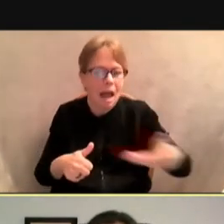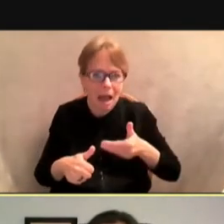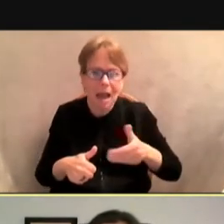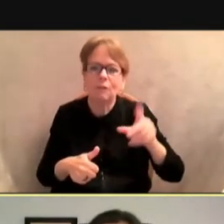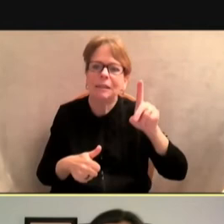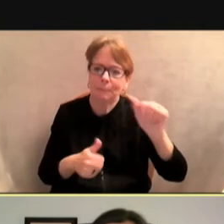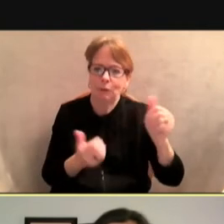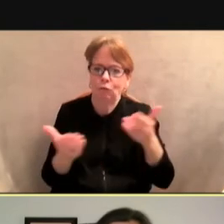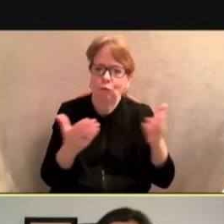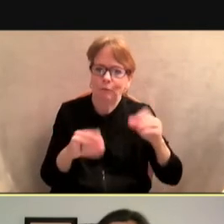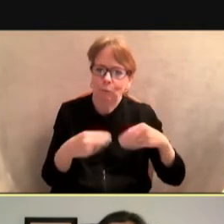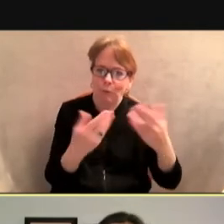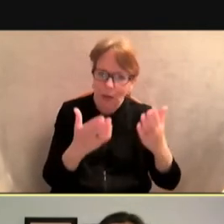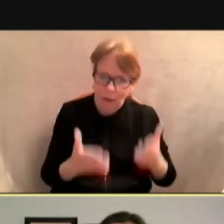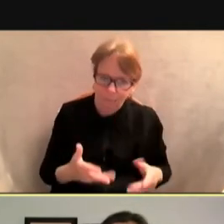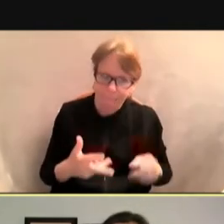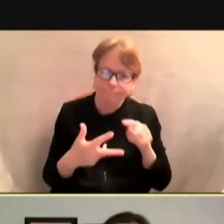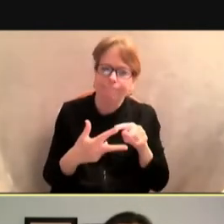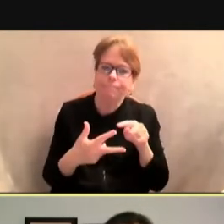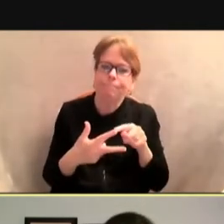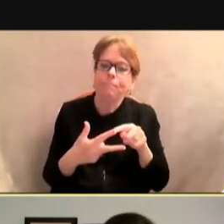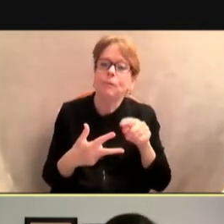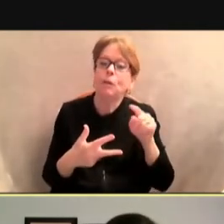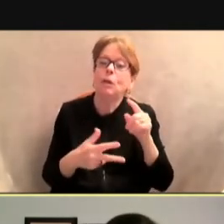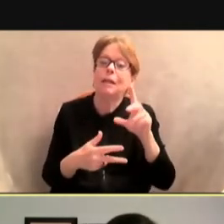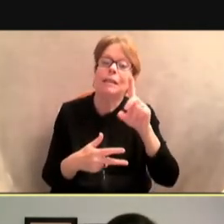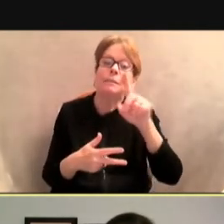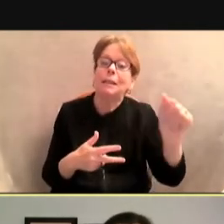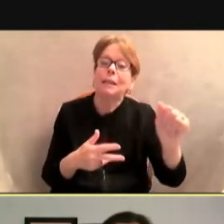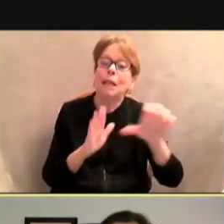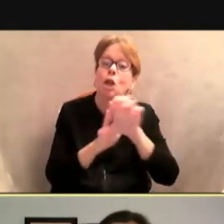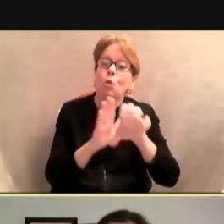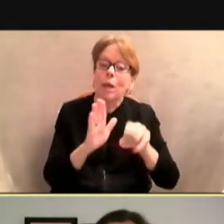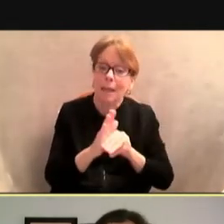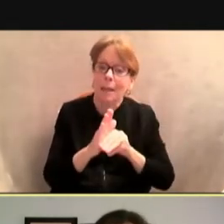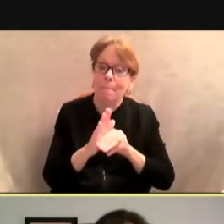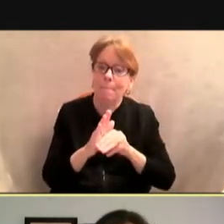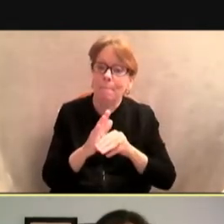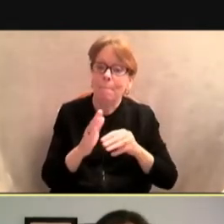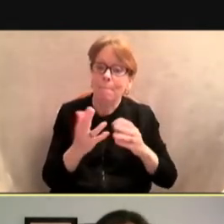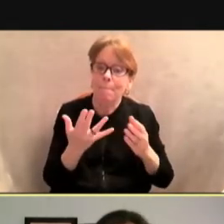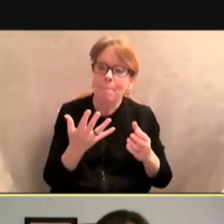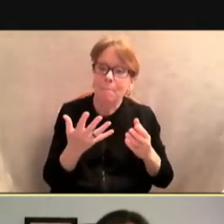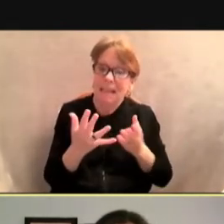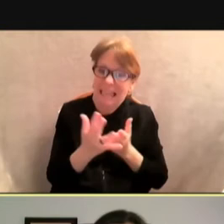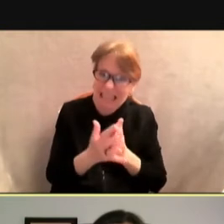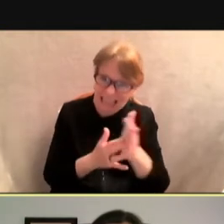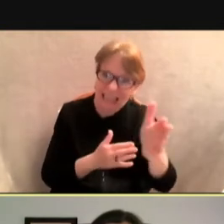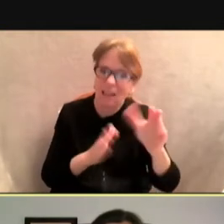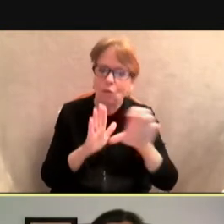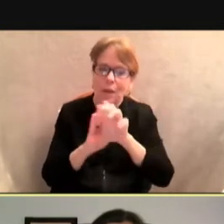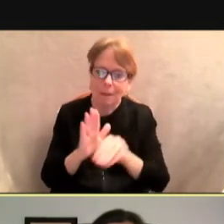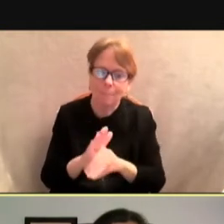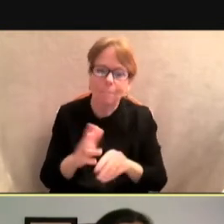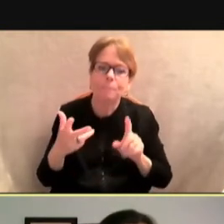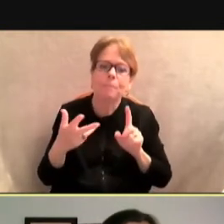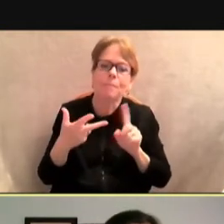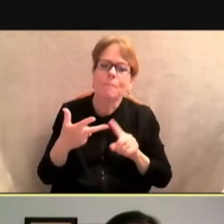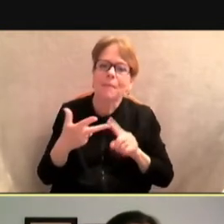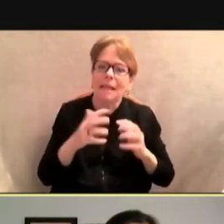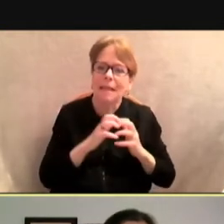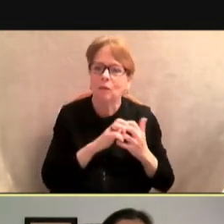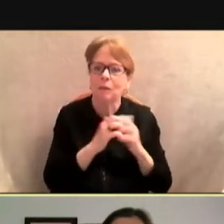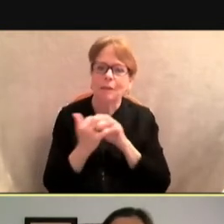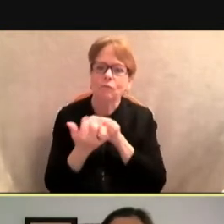services provider, the creation of a disability curriculum thread, and the embracing of intersectionality through partnerships.